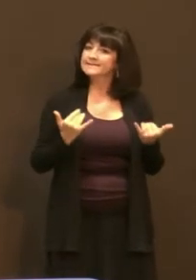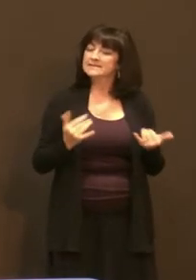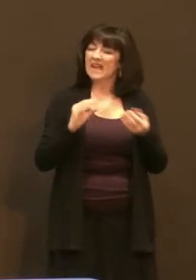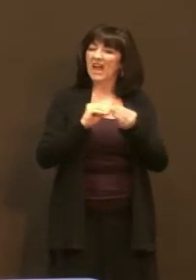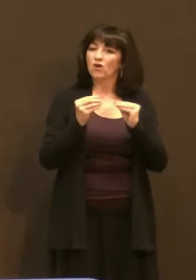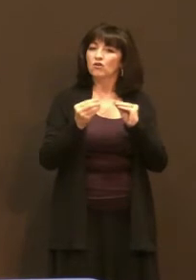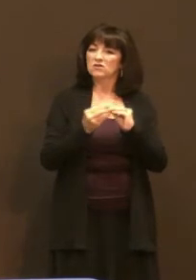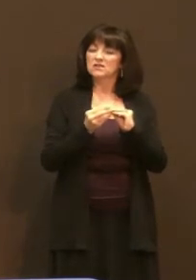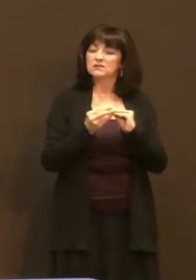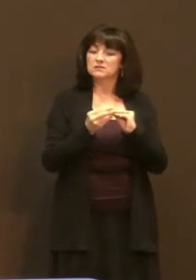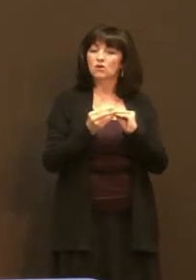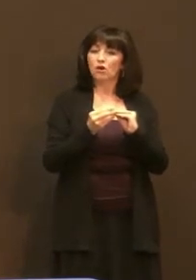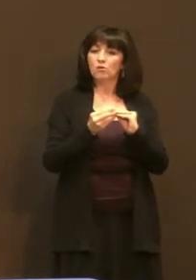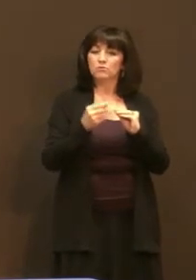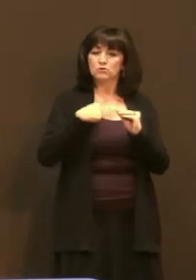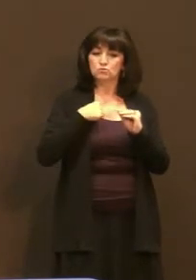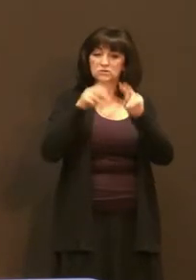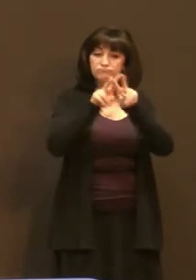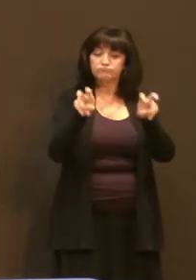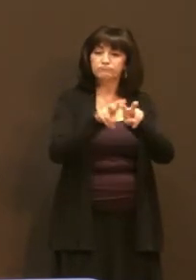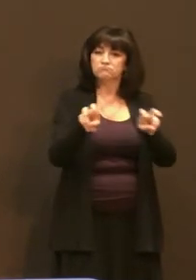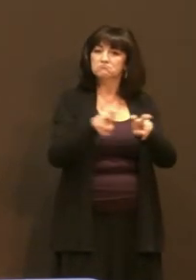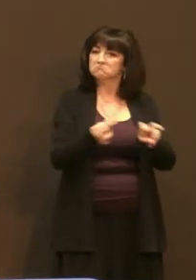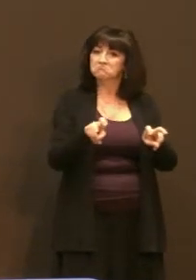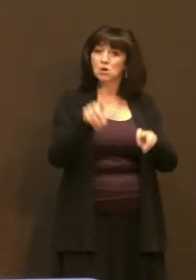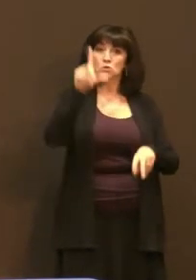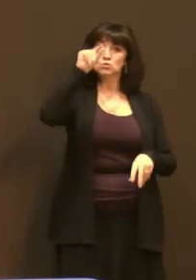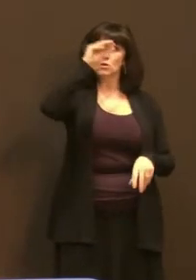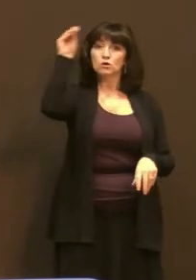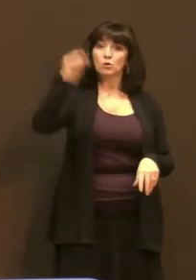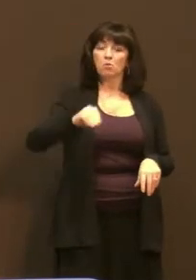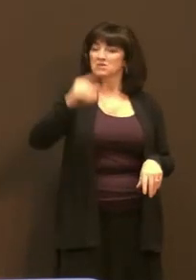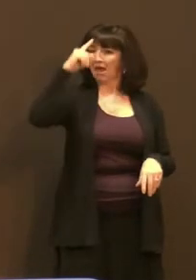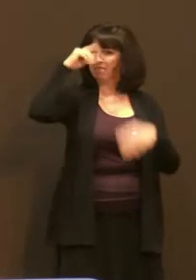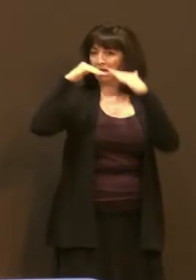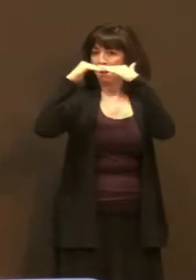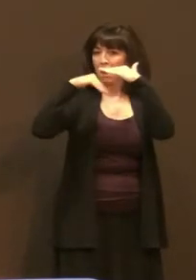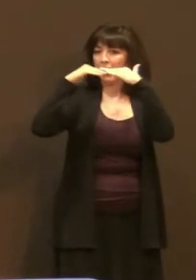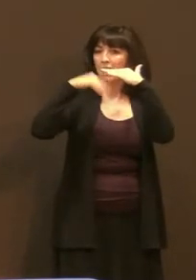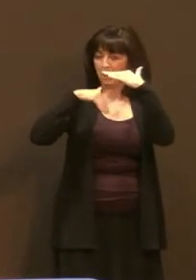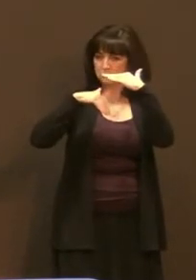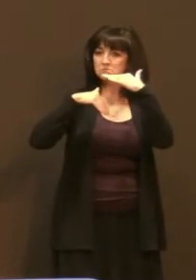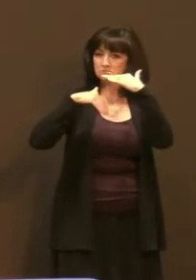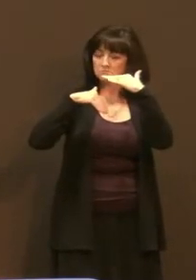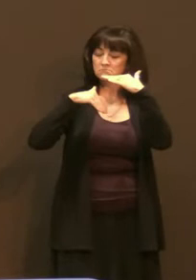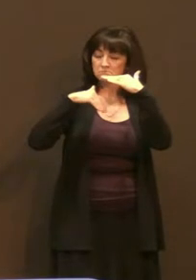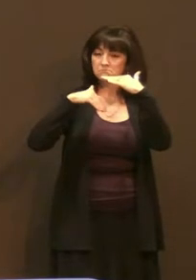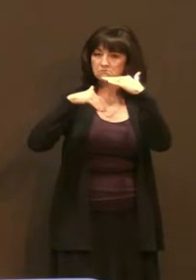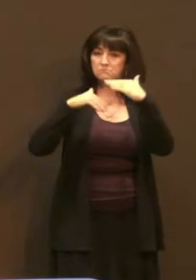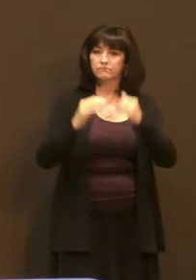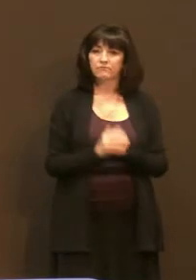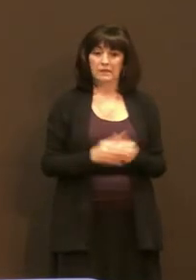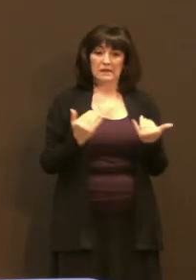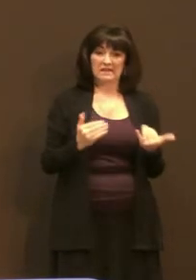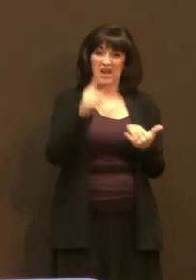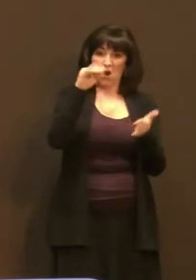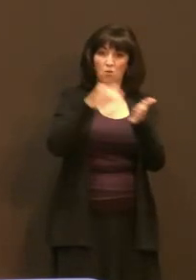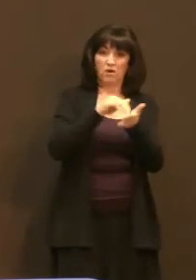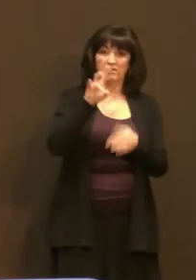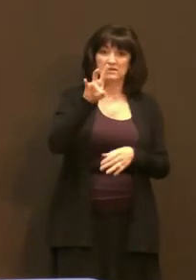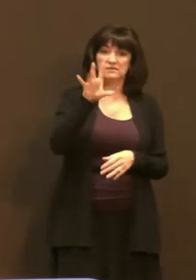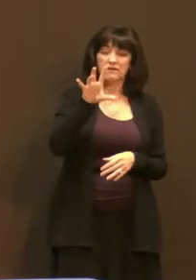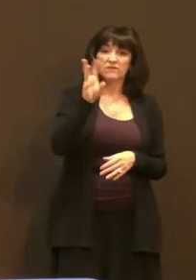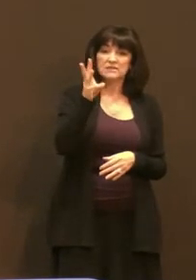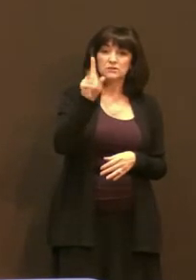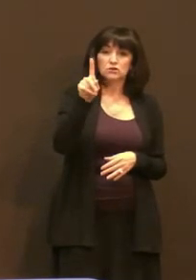been tracking less than that. We're still up in terms of the number of total cases, 1,761 as of